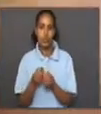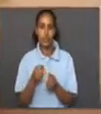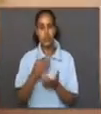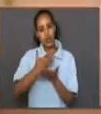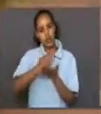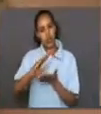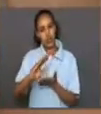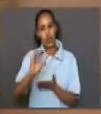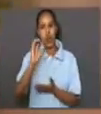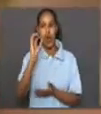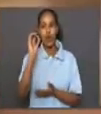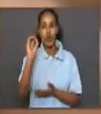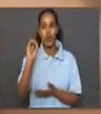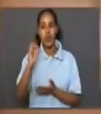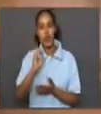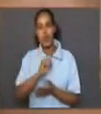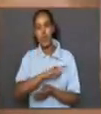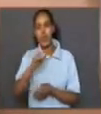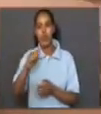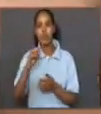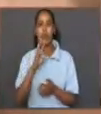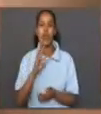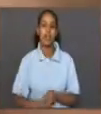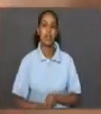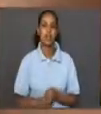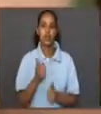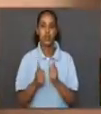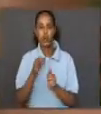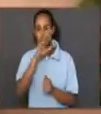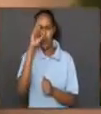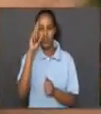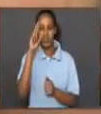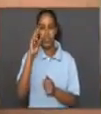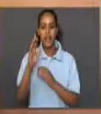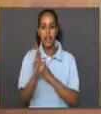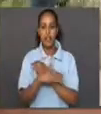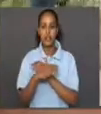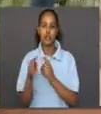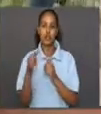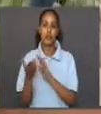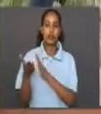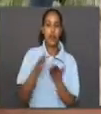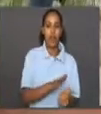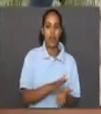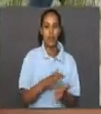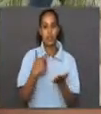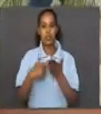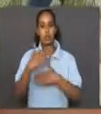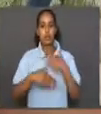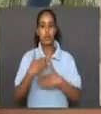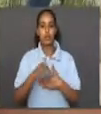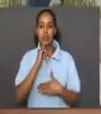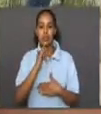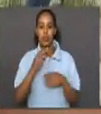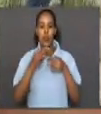it removes oxygen from the water, which causes fish to die. This